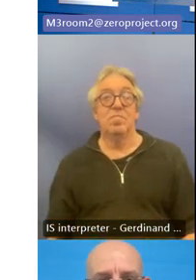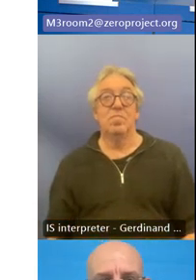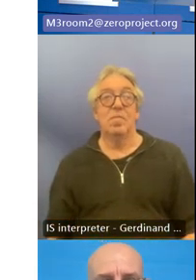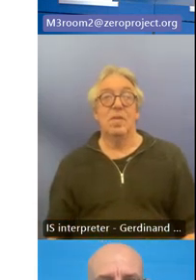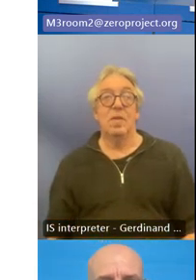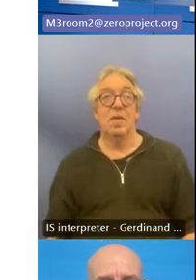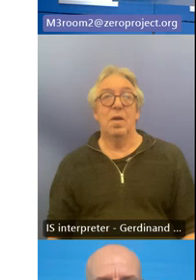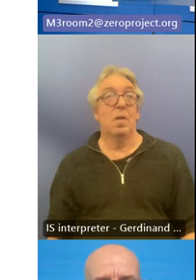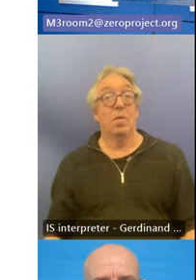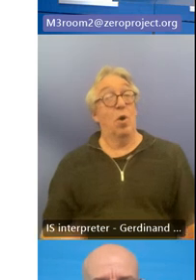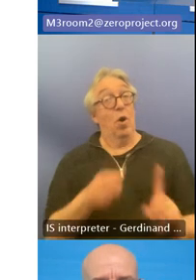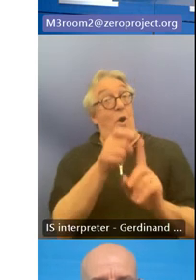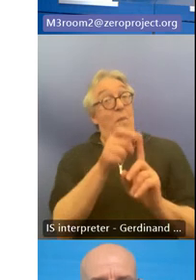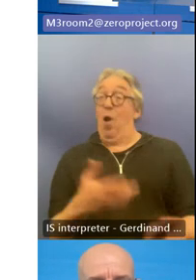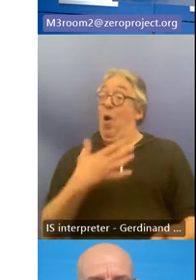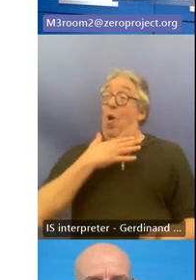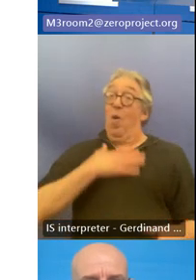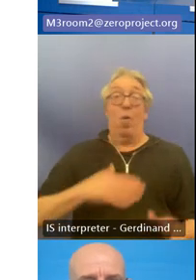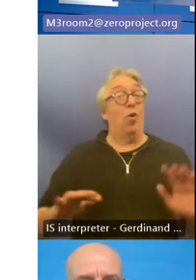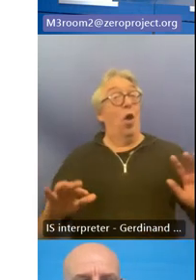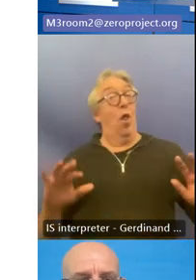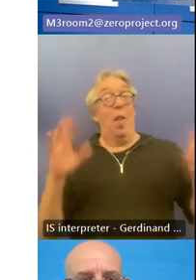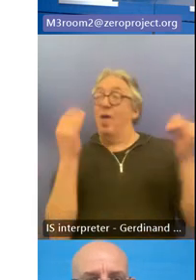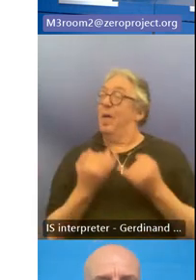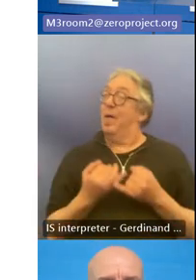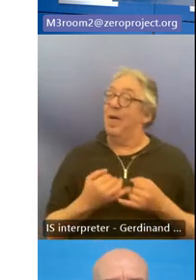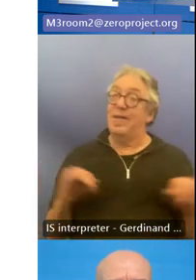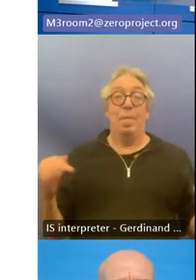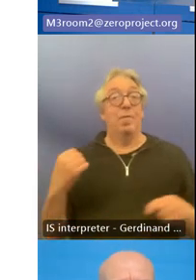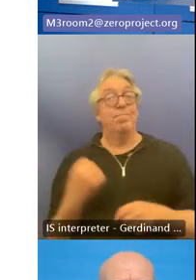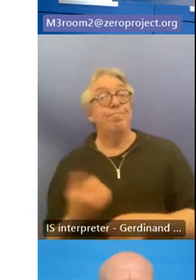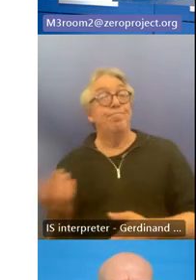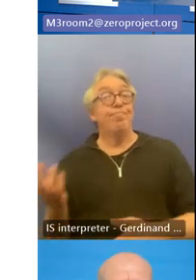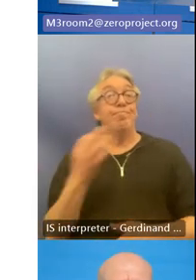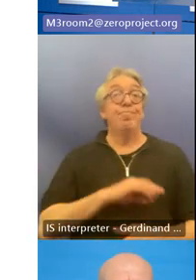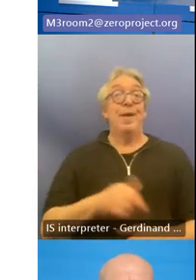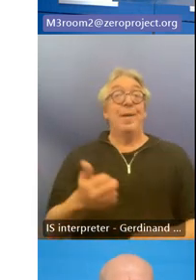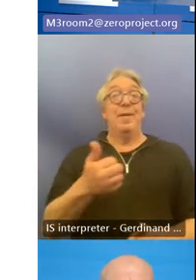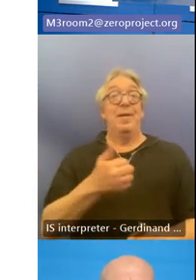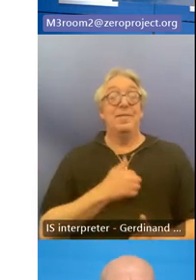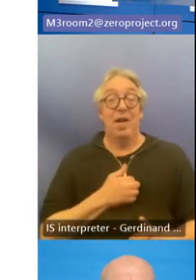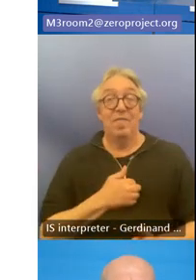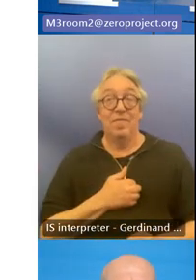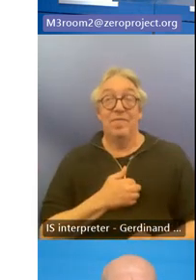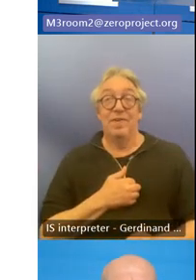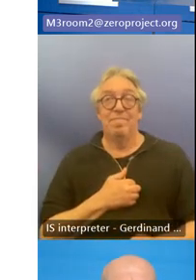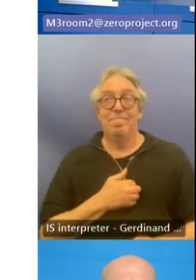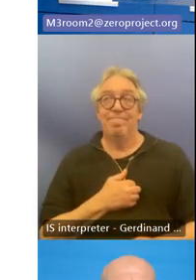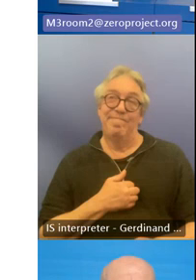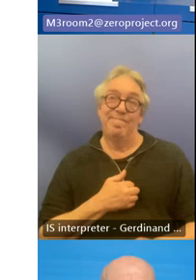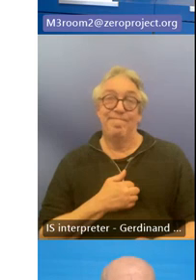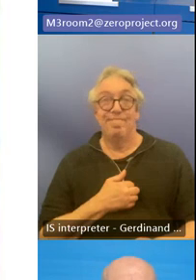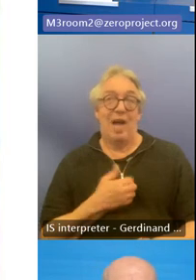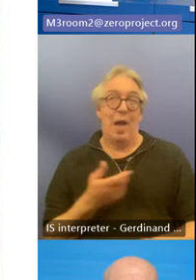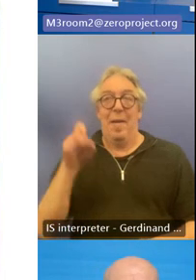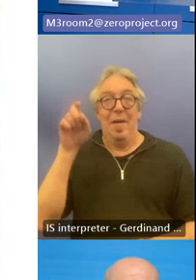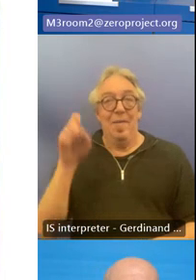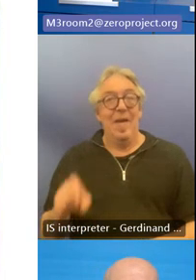and independent life. And in this respect, of course, we do not have too much success. This is our next